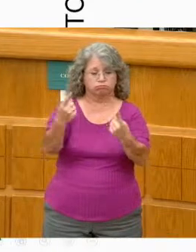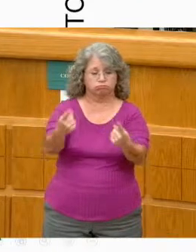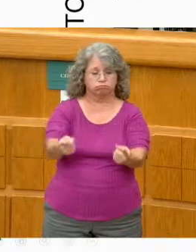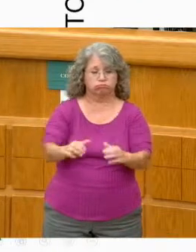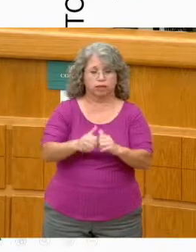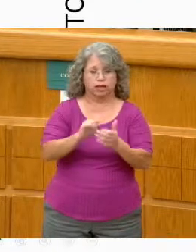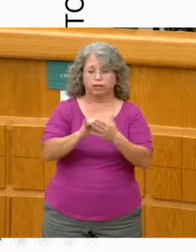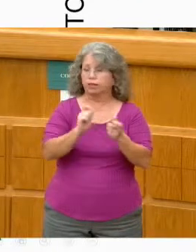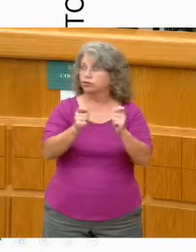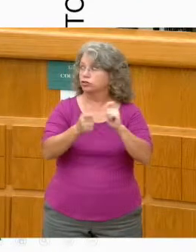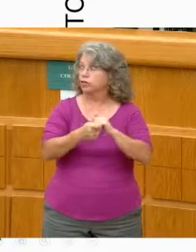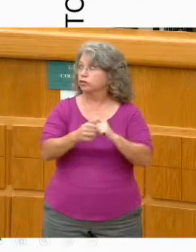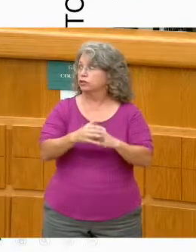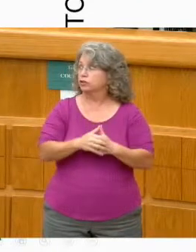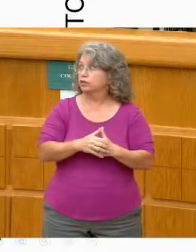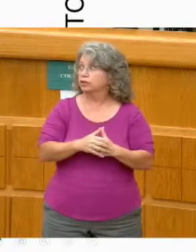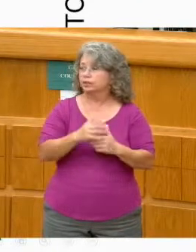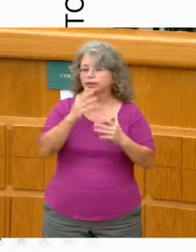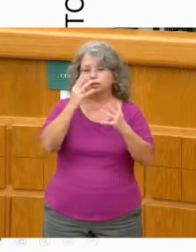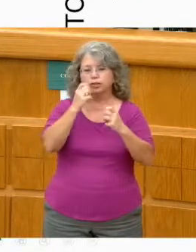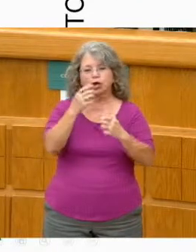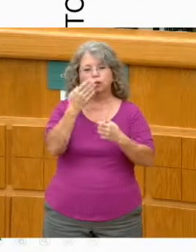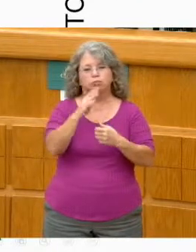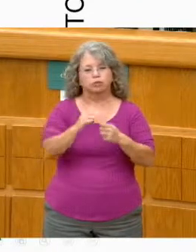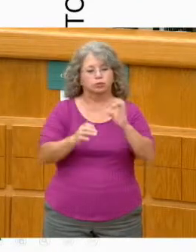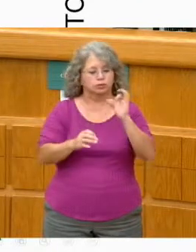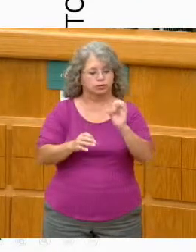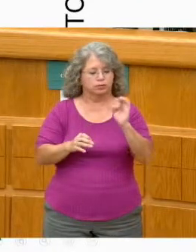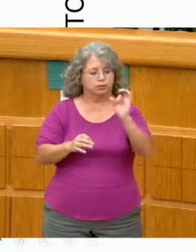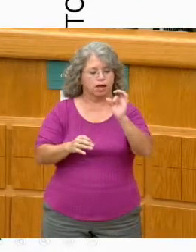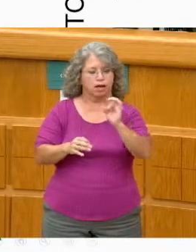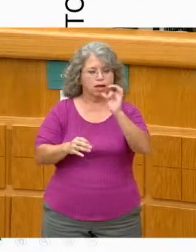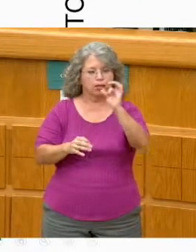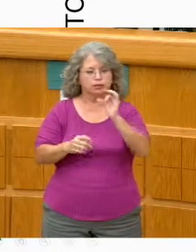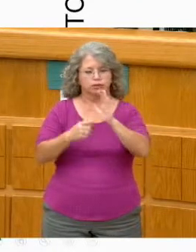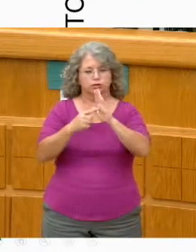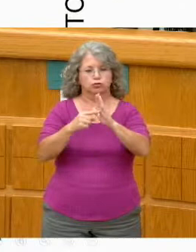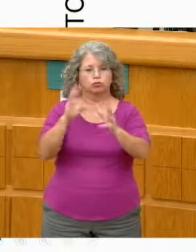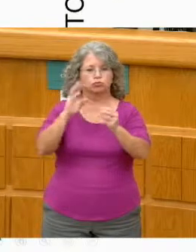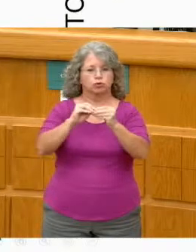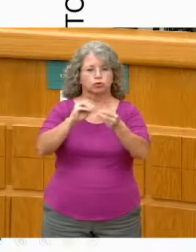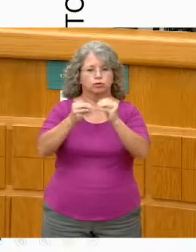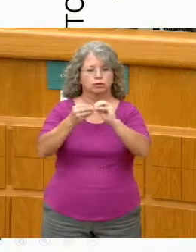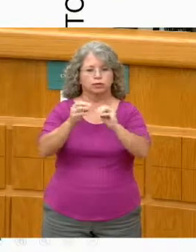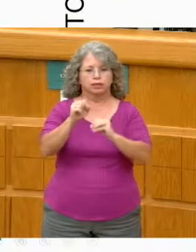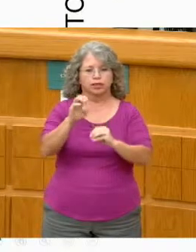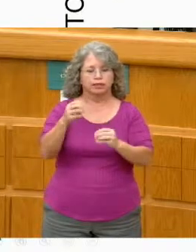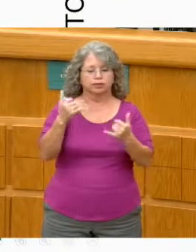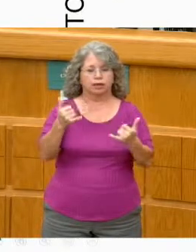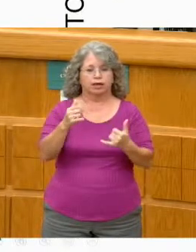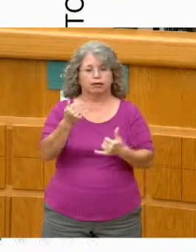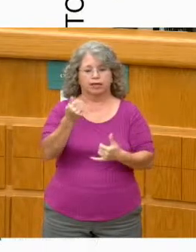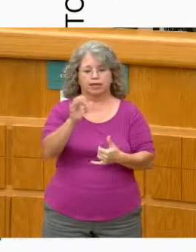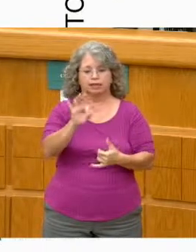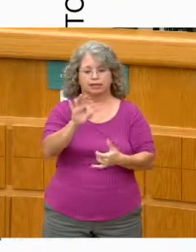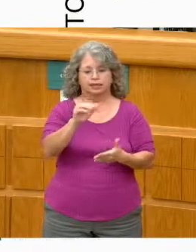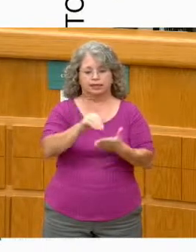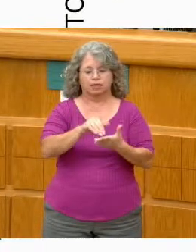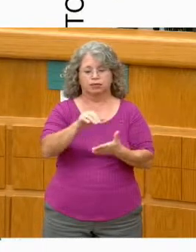over time and how that has changed, this blue, these dark blue dots show the total number of cases. Right now we're at